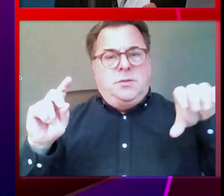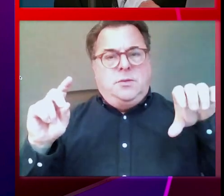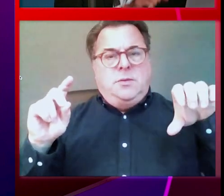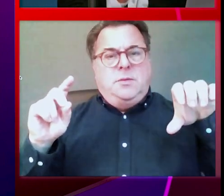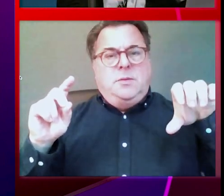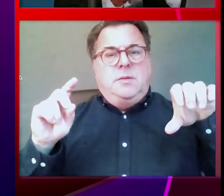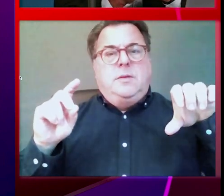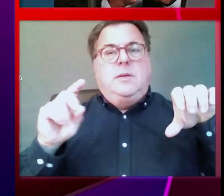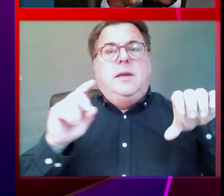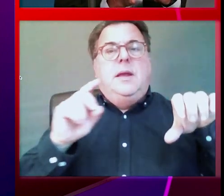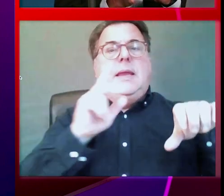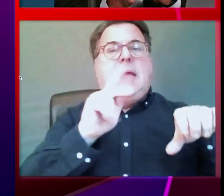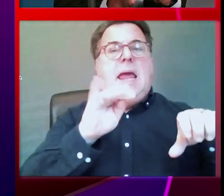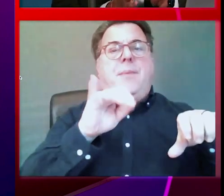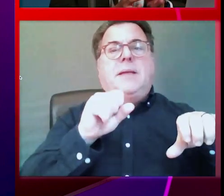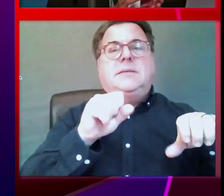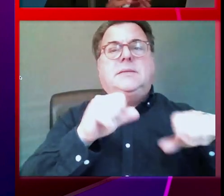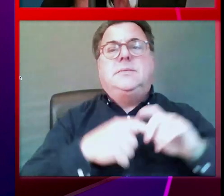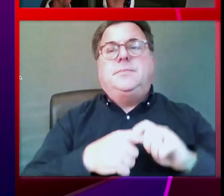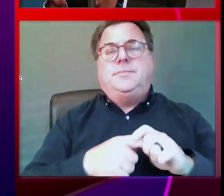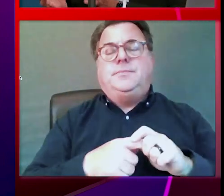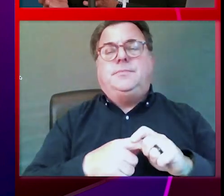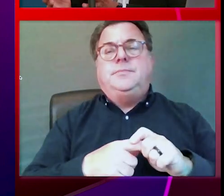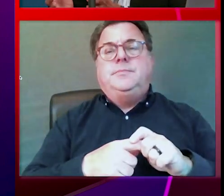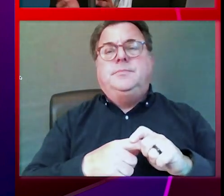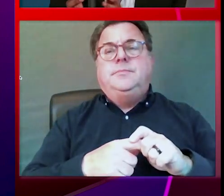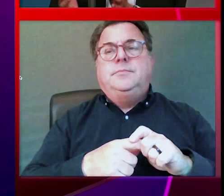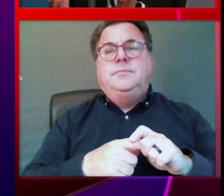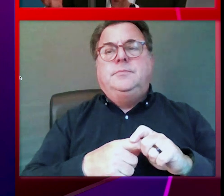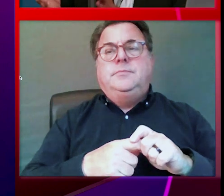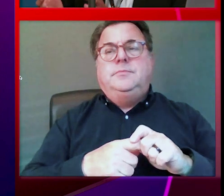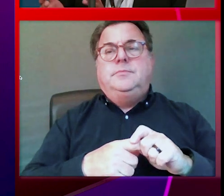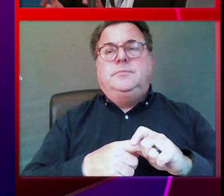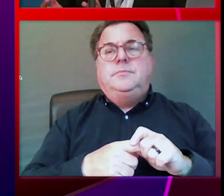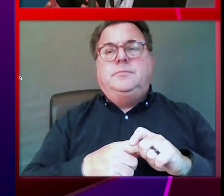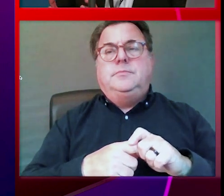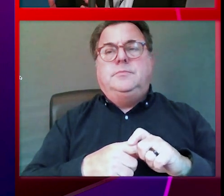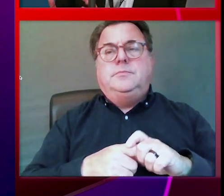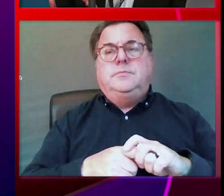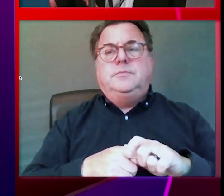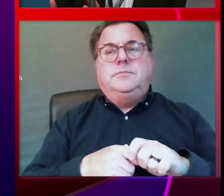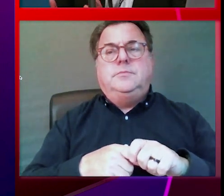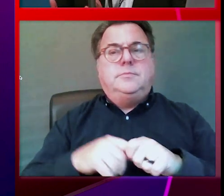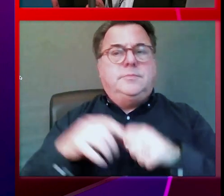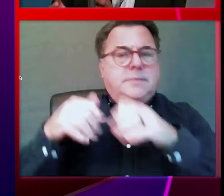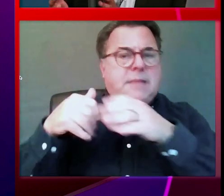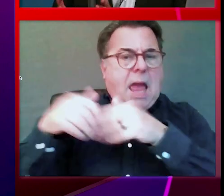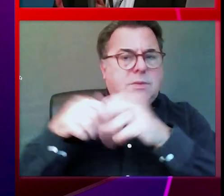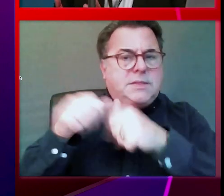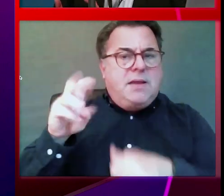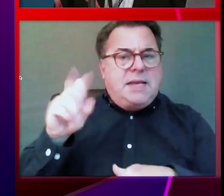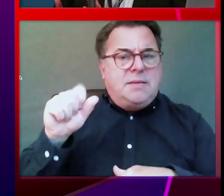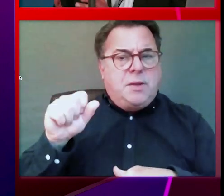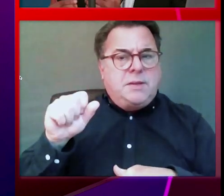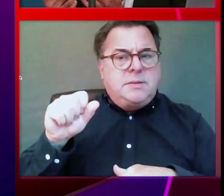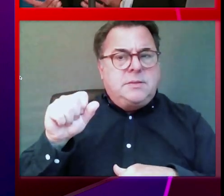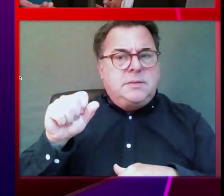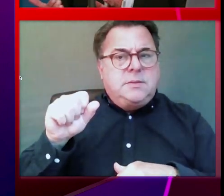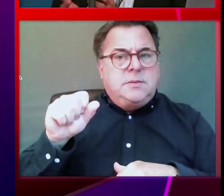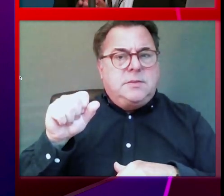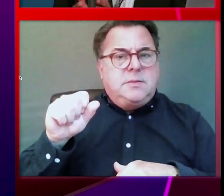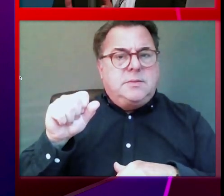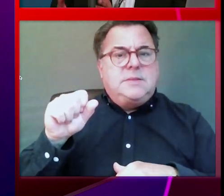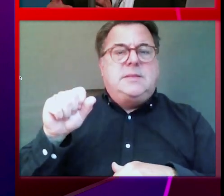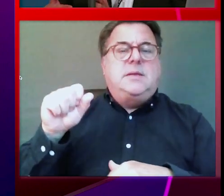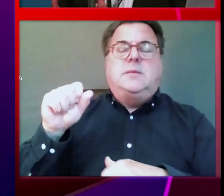most, and then you got the KMS. And then you got the outside of AWS cloud, which is the corporate data center, and